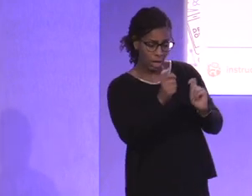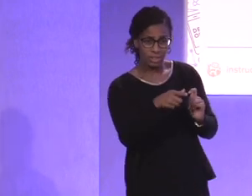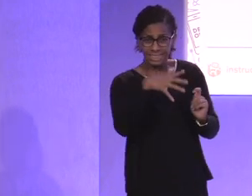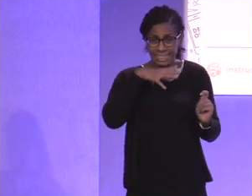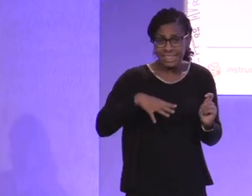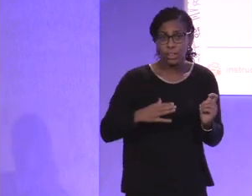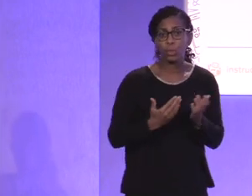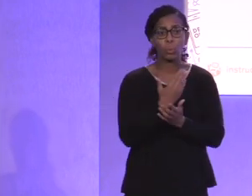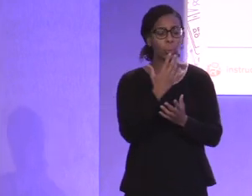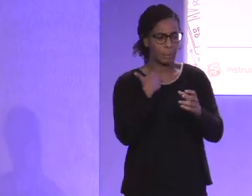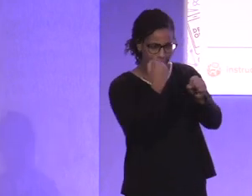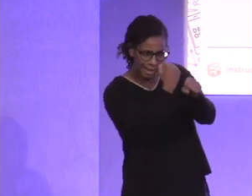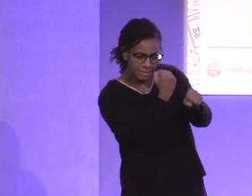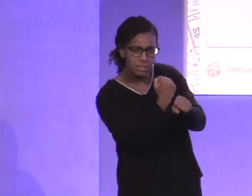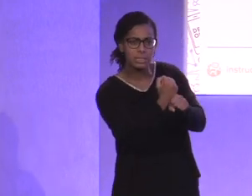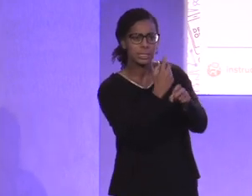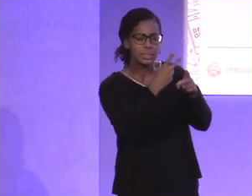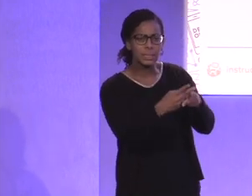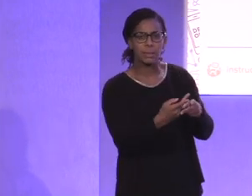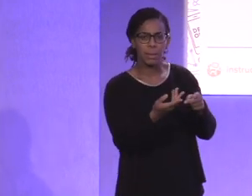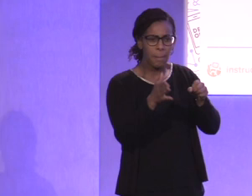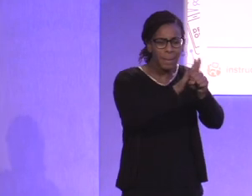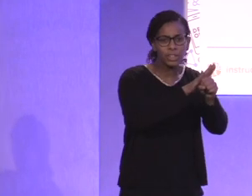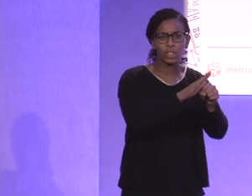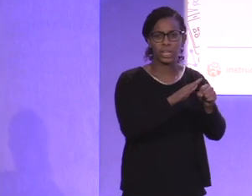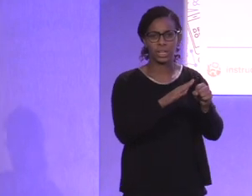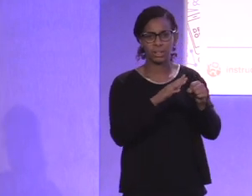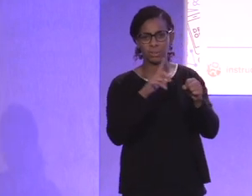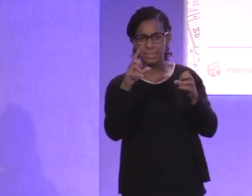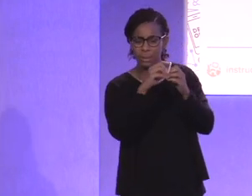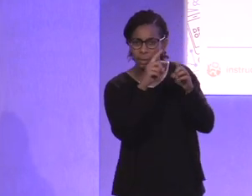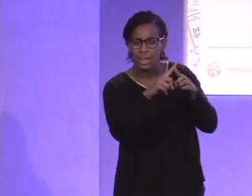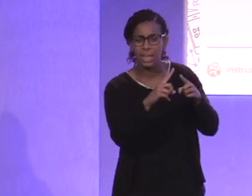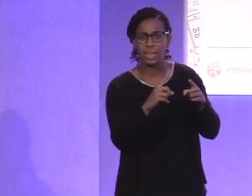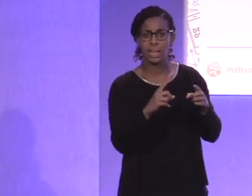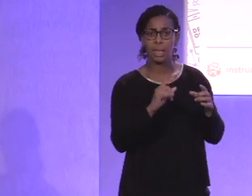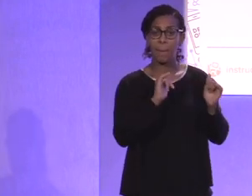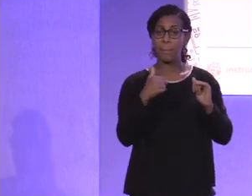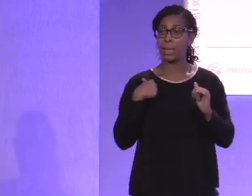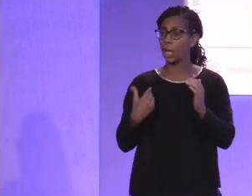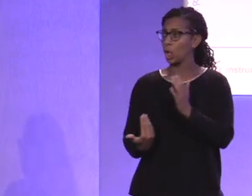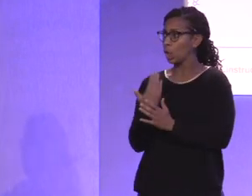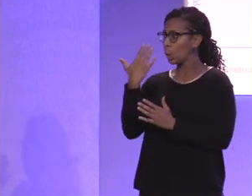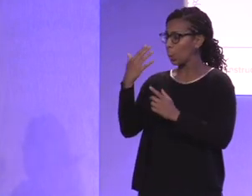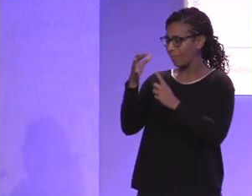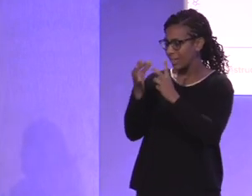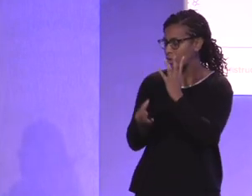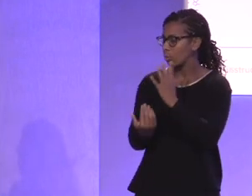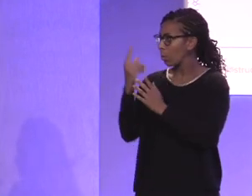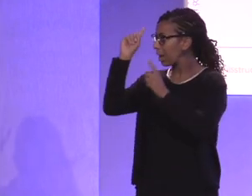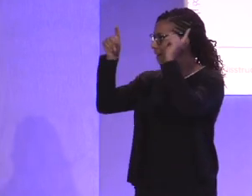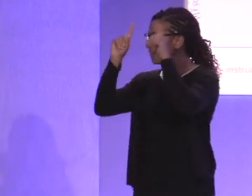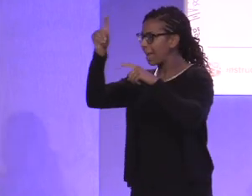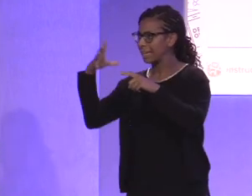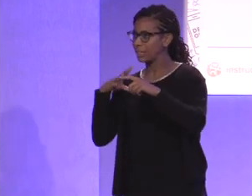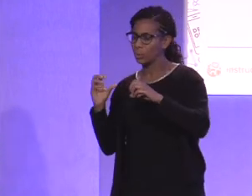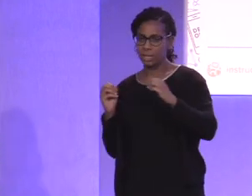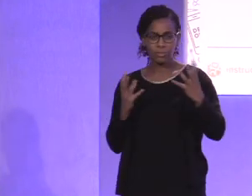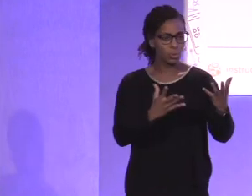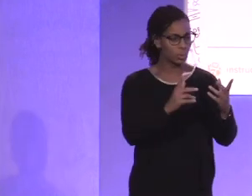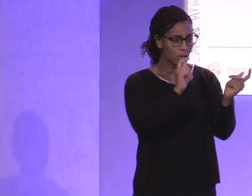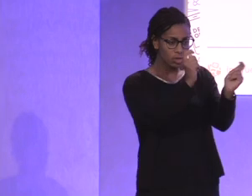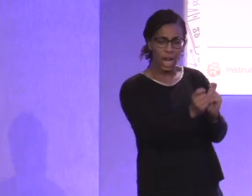or patching for CVEs, that kind of thing. Also, when you want to release new features and innovate, you're introducing a change, and